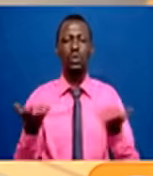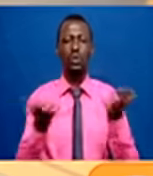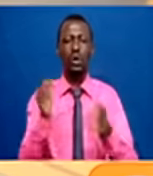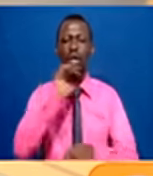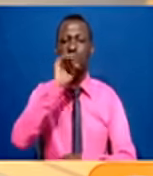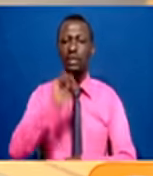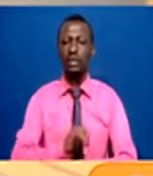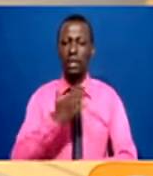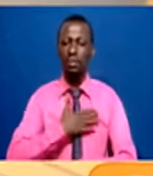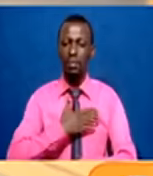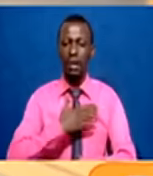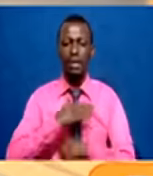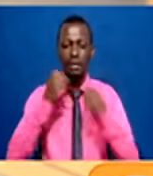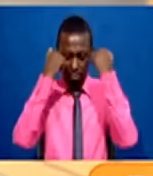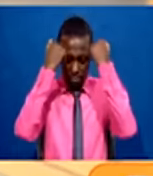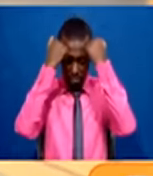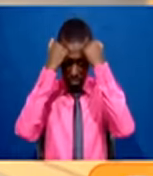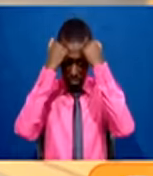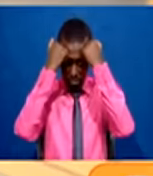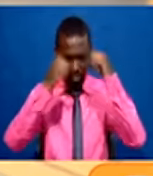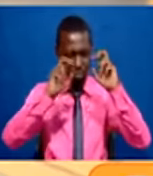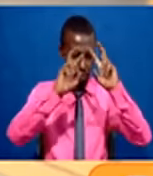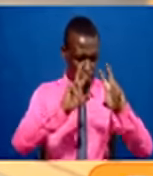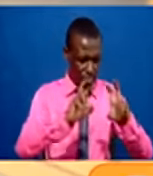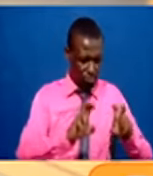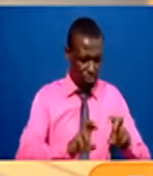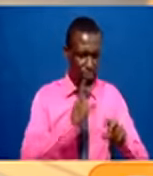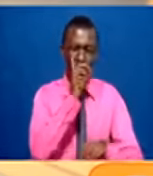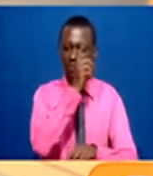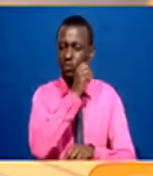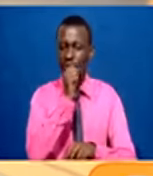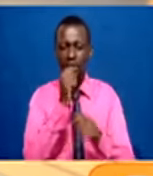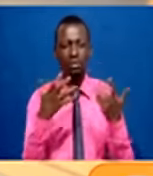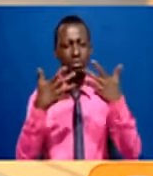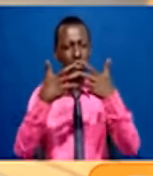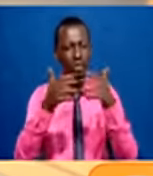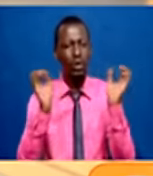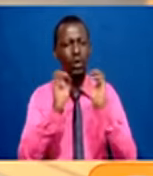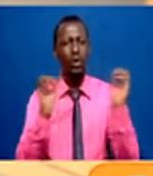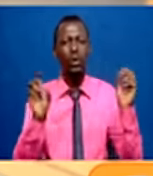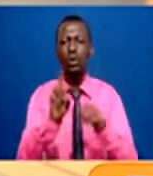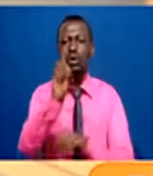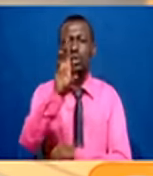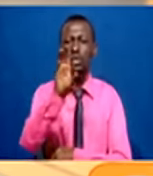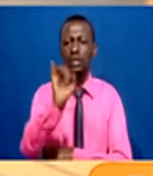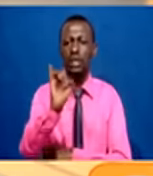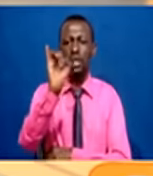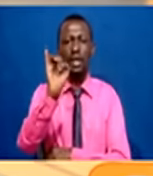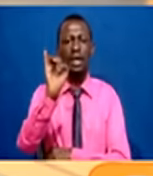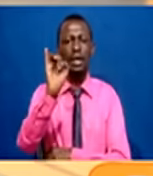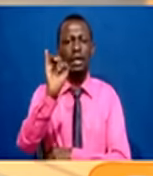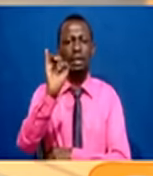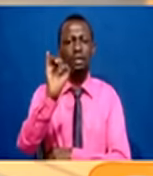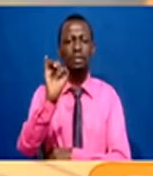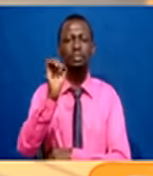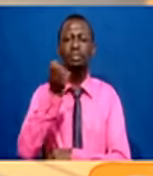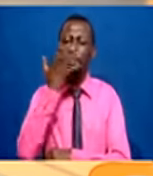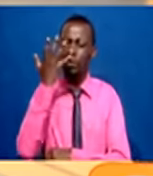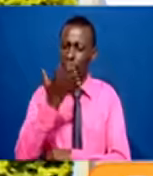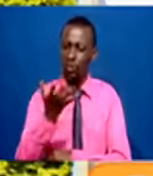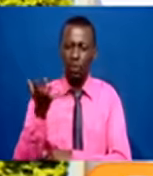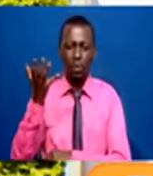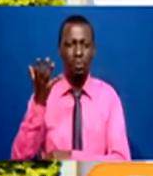schooling, and they saw very well that it was not consistent. The DCI themselves, they were able to tell that it was